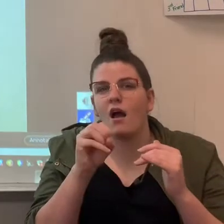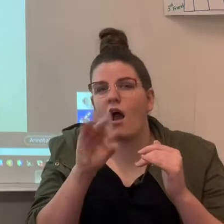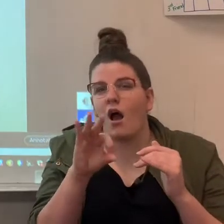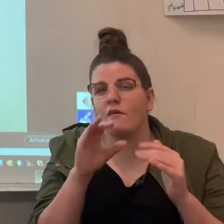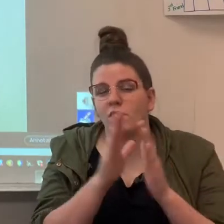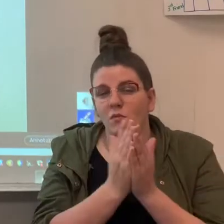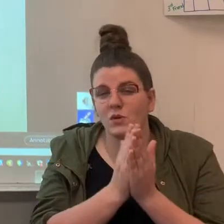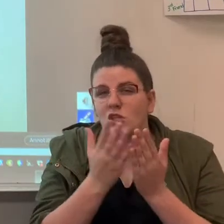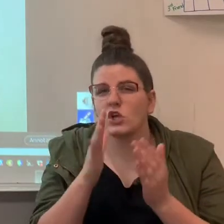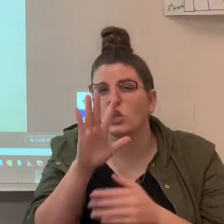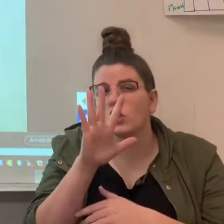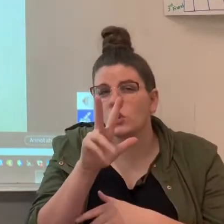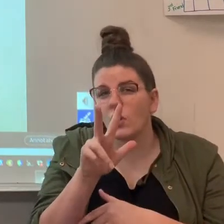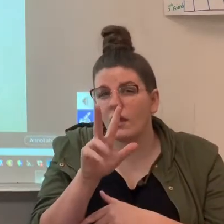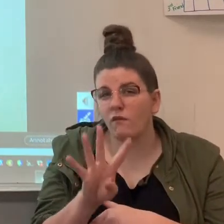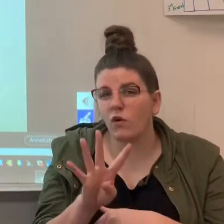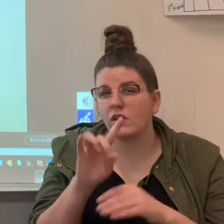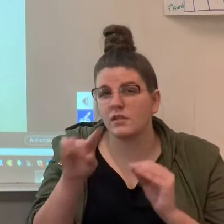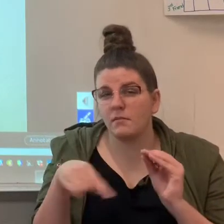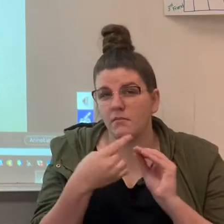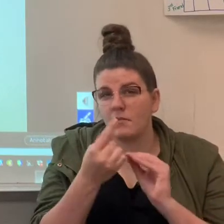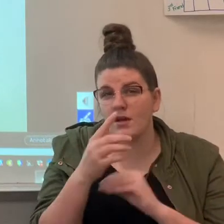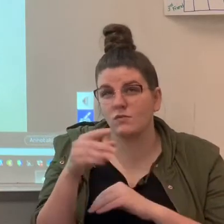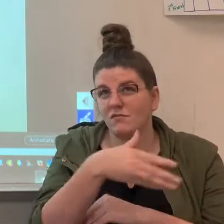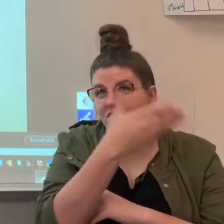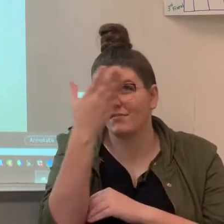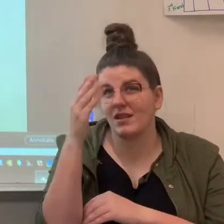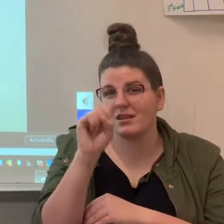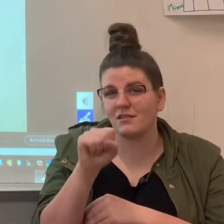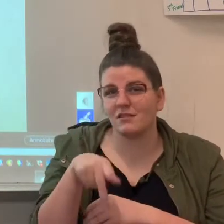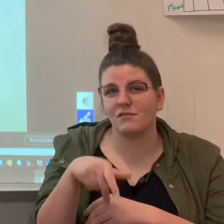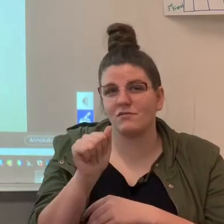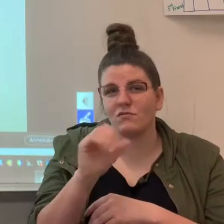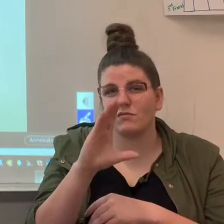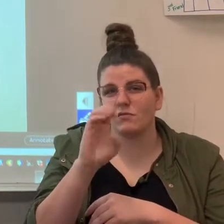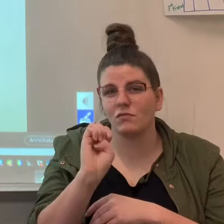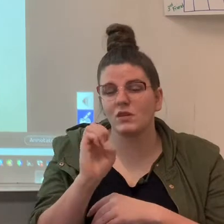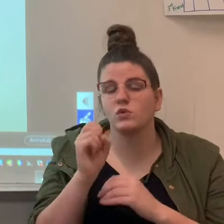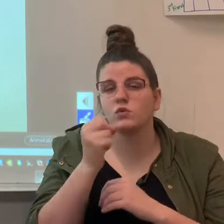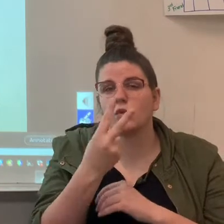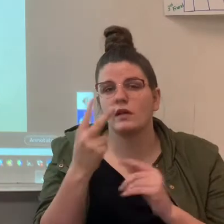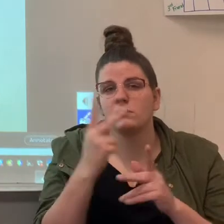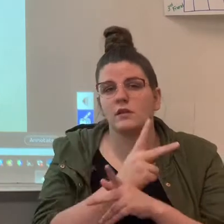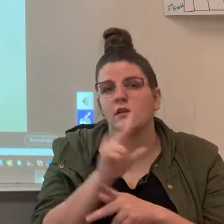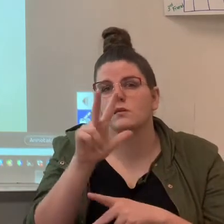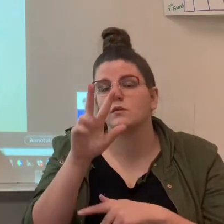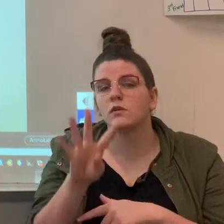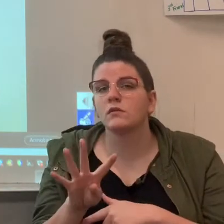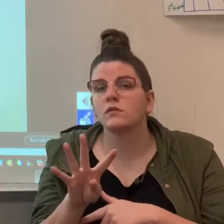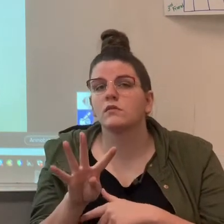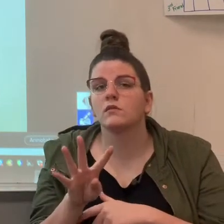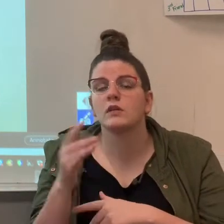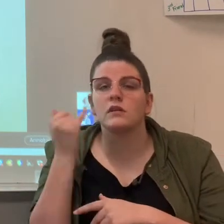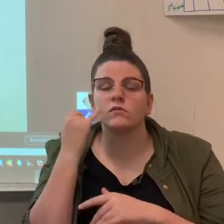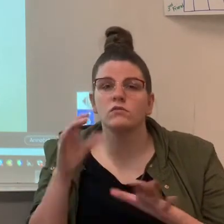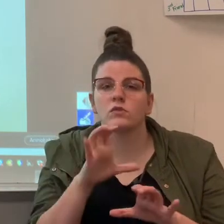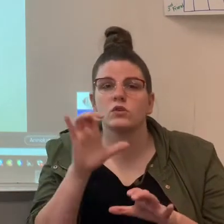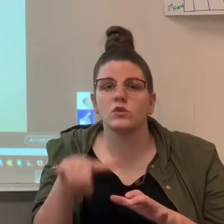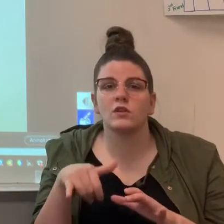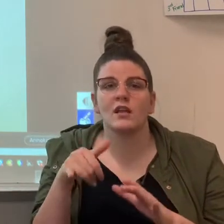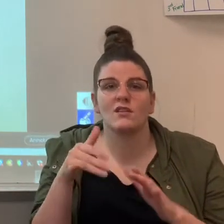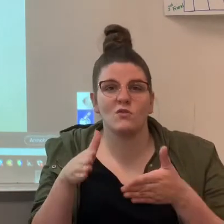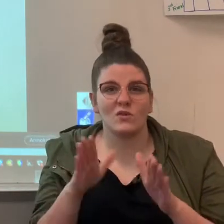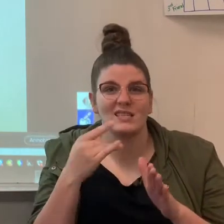it that way, we're saying 12 times 3/4. Or if we did it the way that it says it, it would